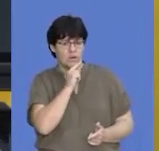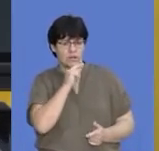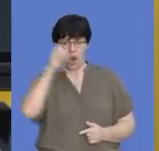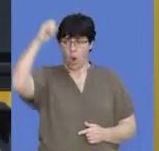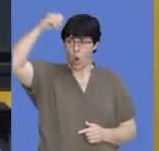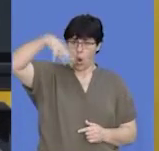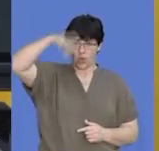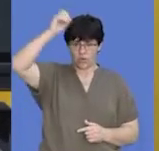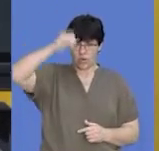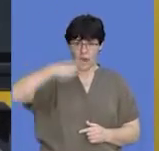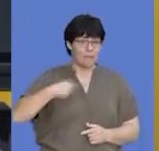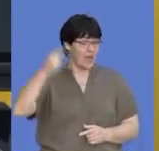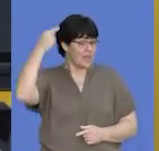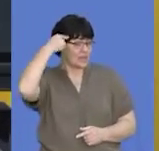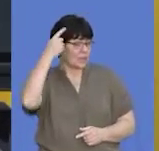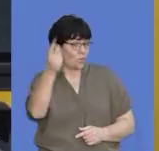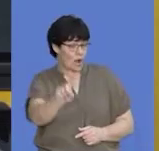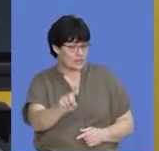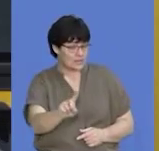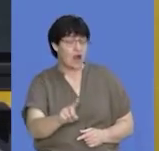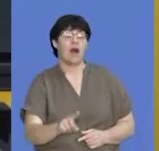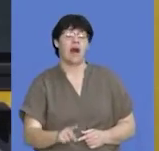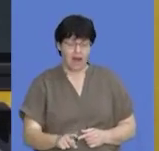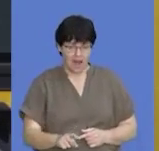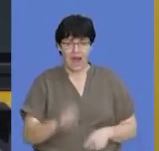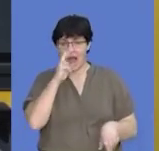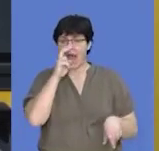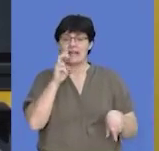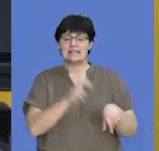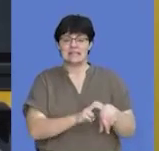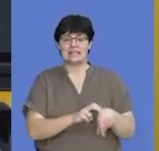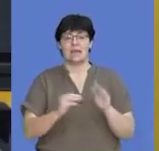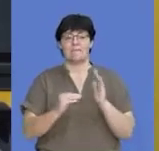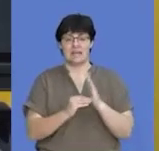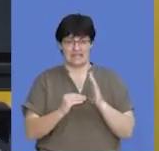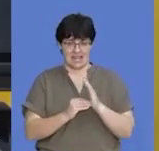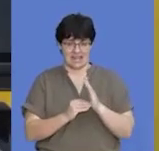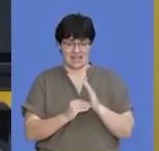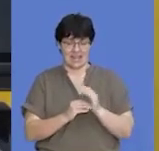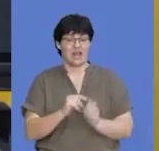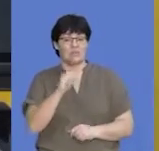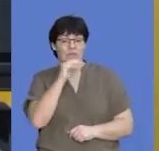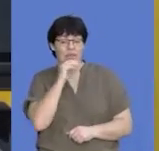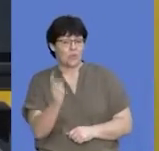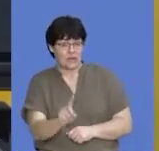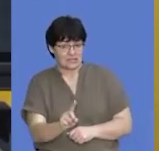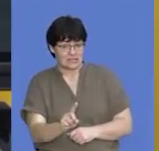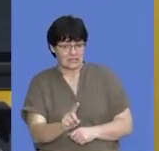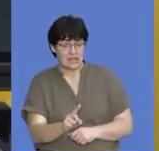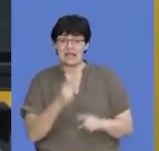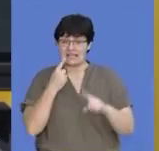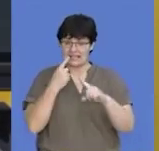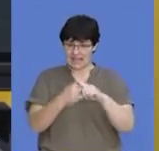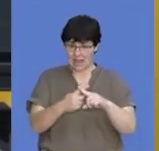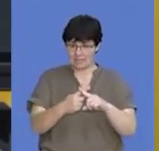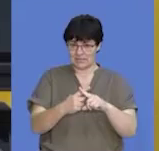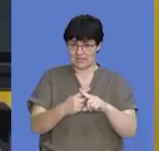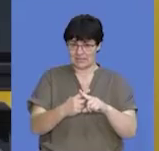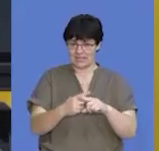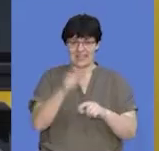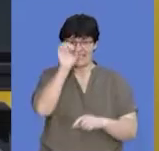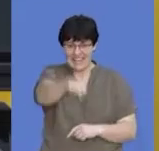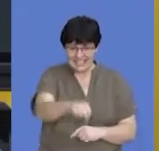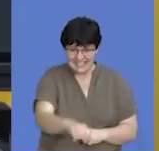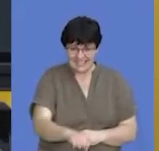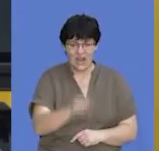orthophoto map, what should I be thinking? I need an answer in meters, so that means that I must be multiplying by, you got